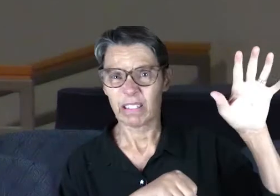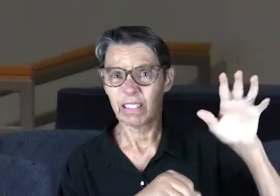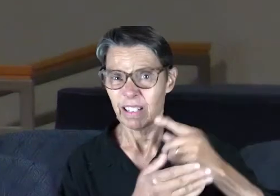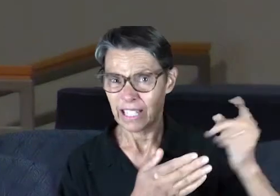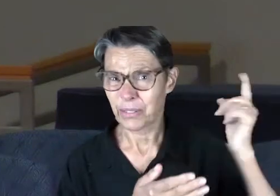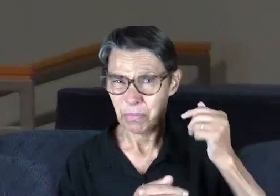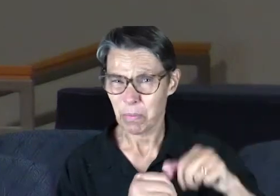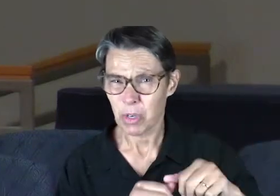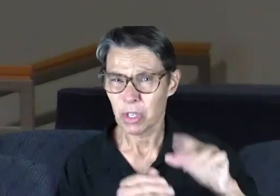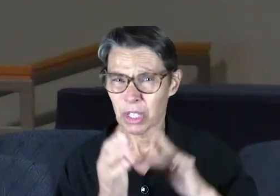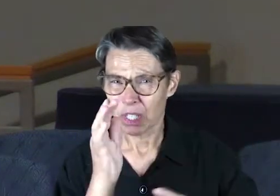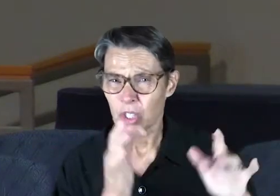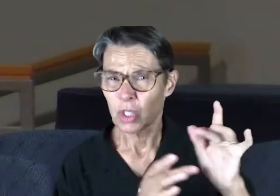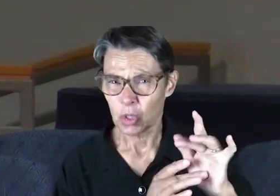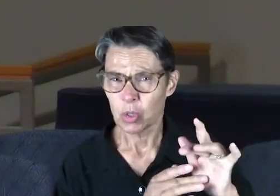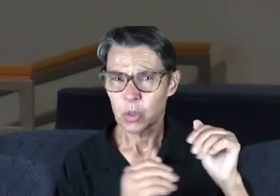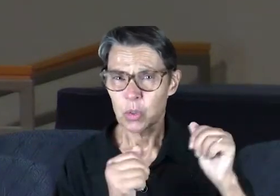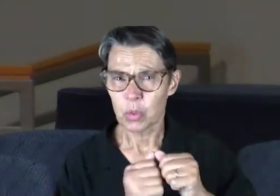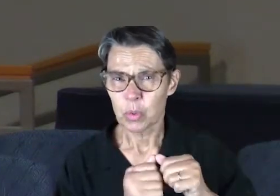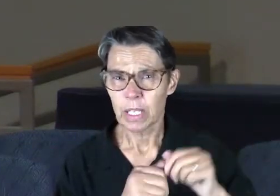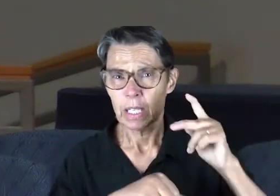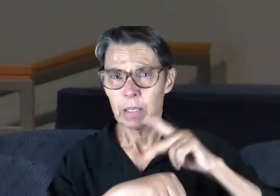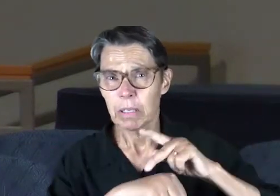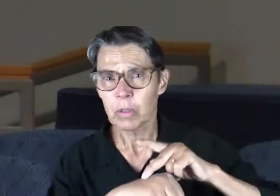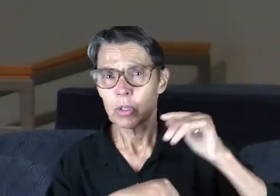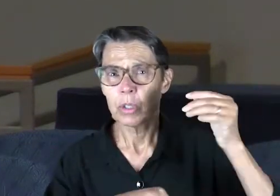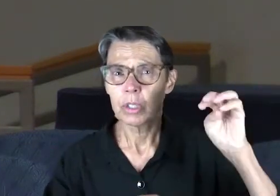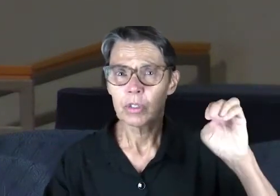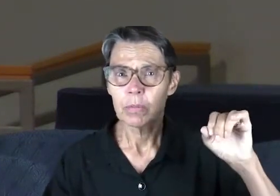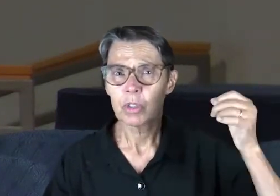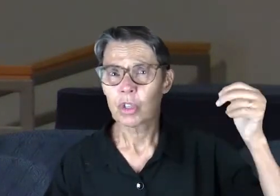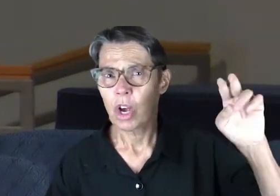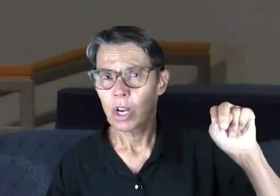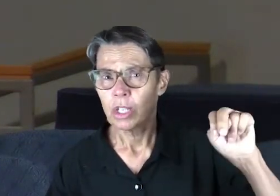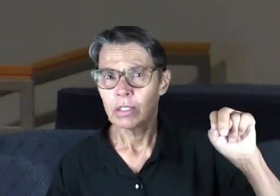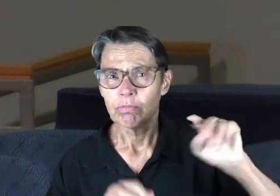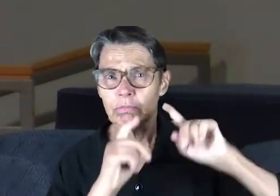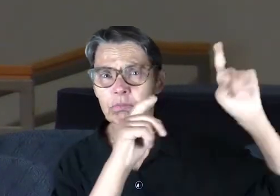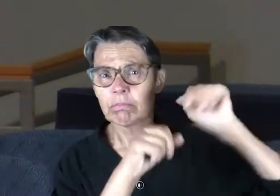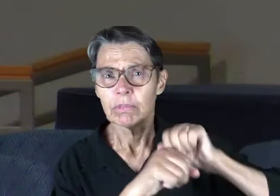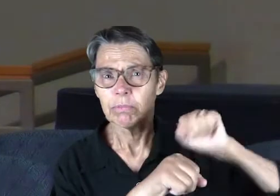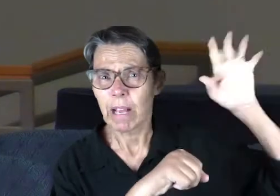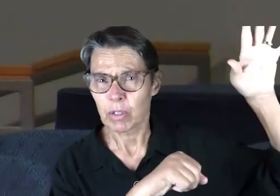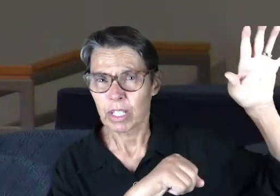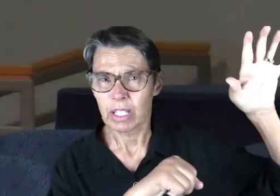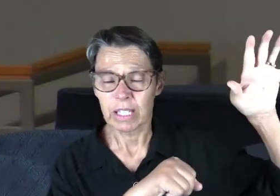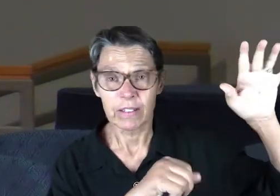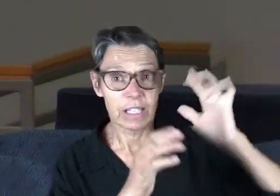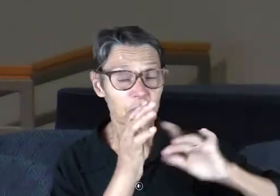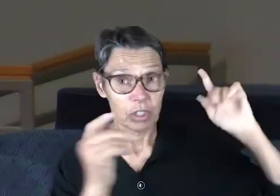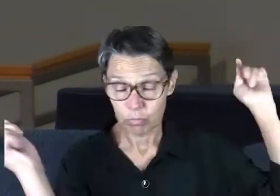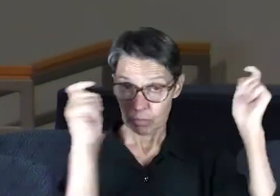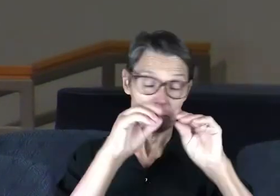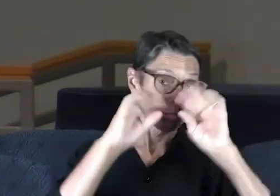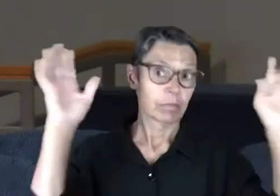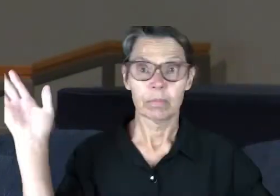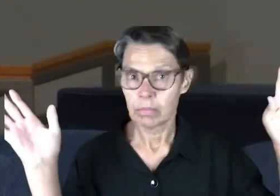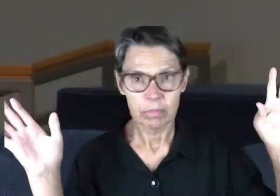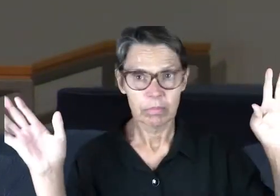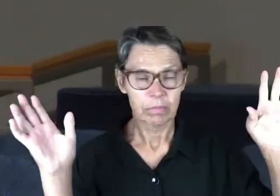last week, where Jesus was on top of the mountain with James and John and Peter and was